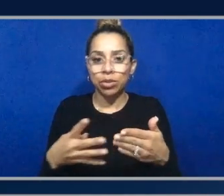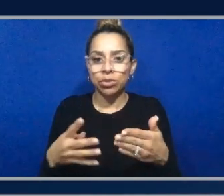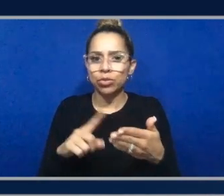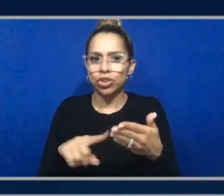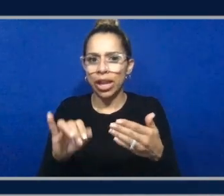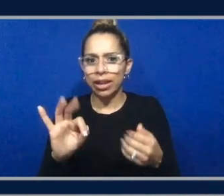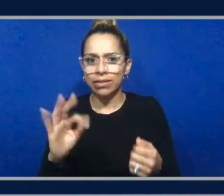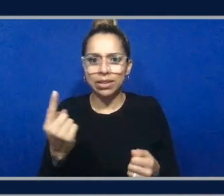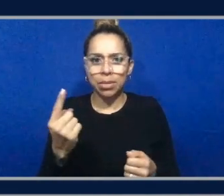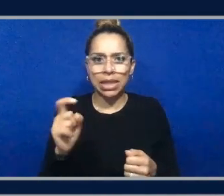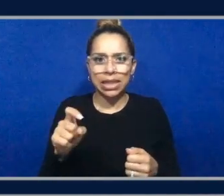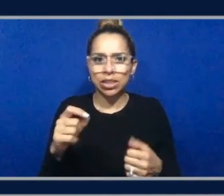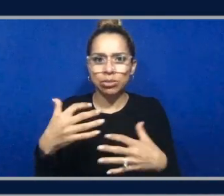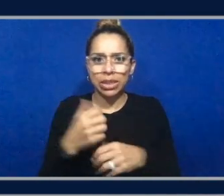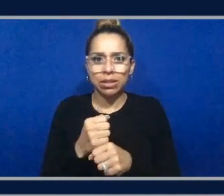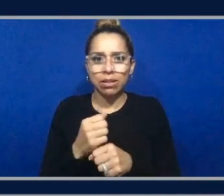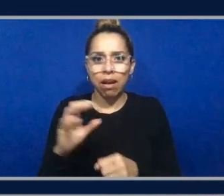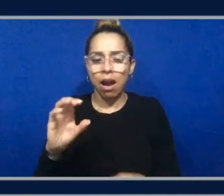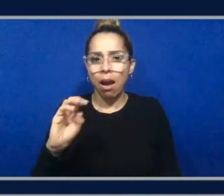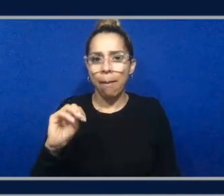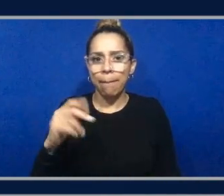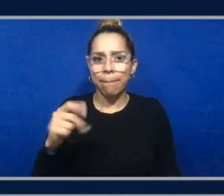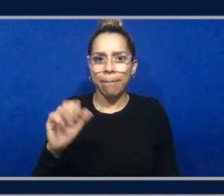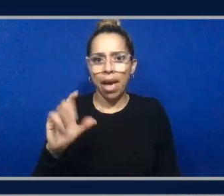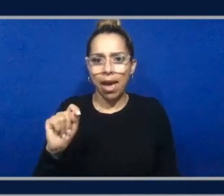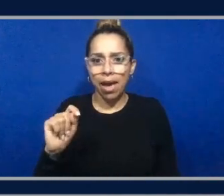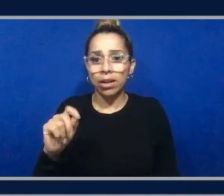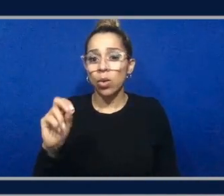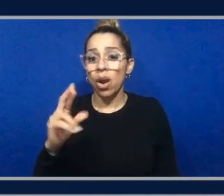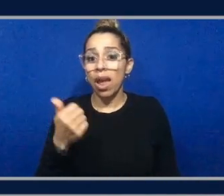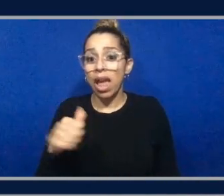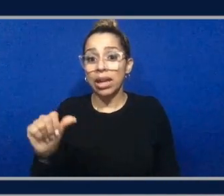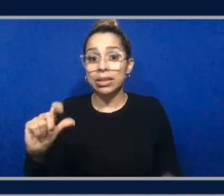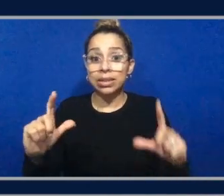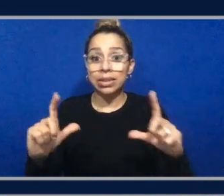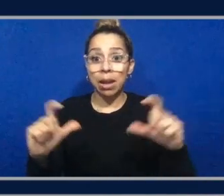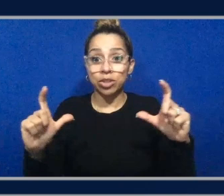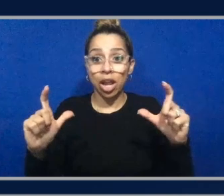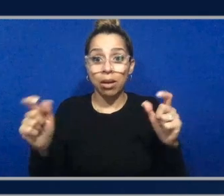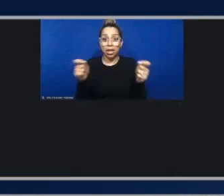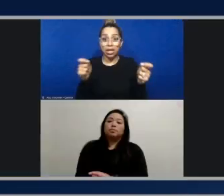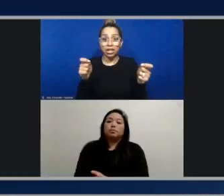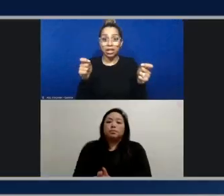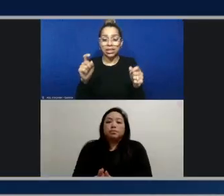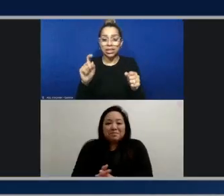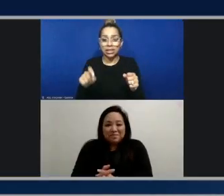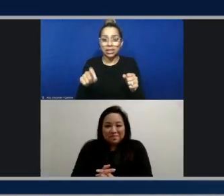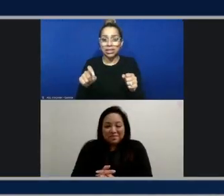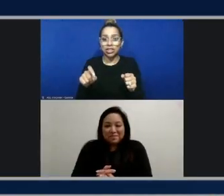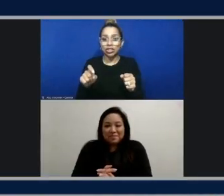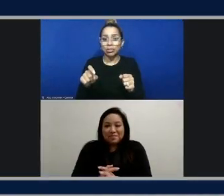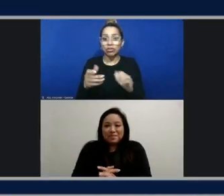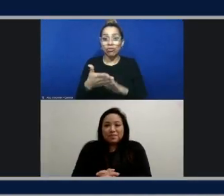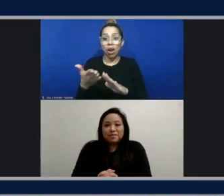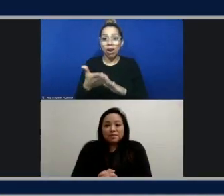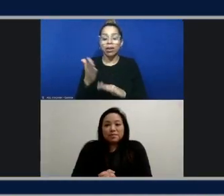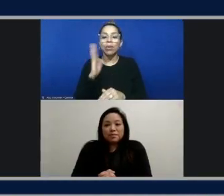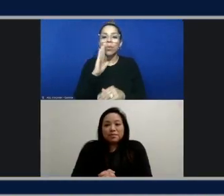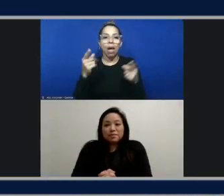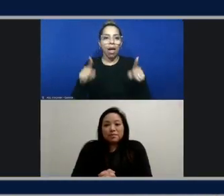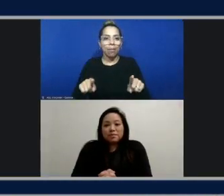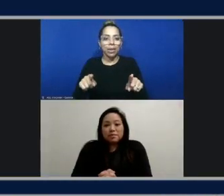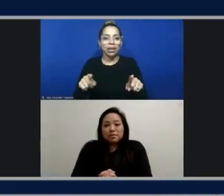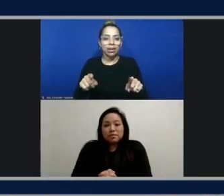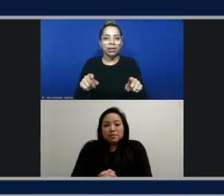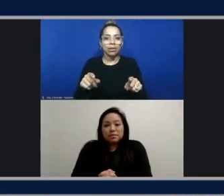be compacted or if any snapshot management needs to be run on it. Mm-hmm. This would happen once the data has been written to it, but